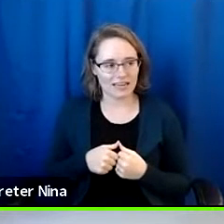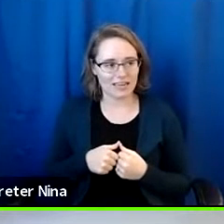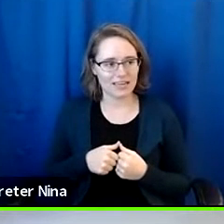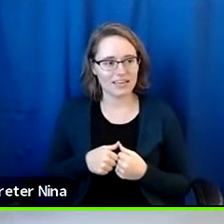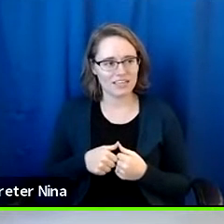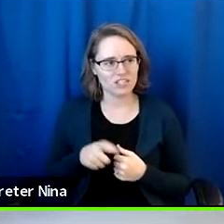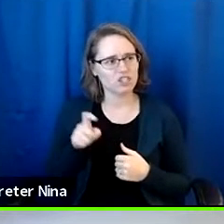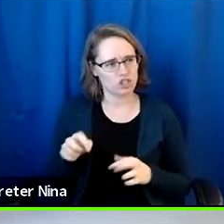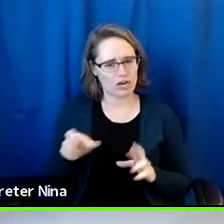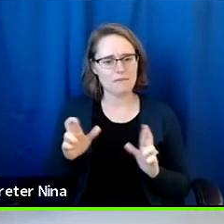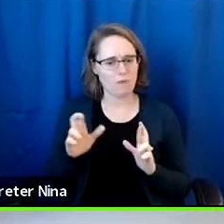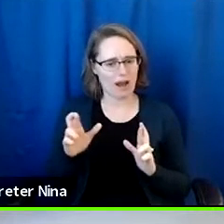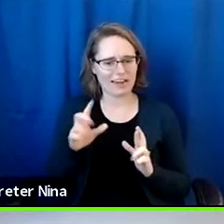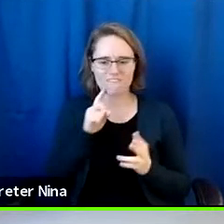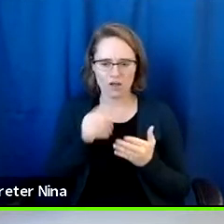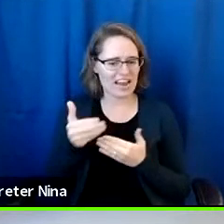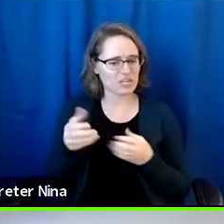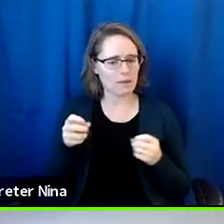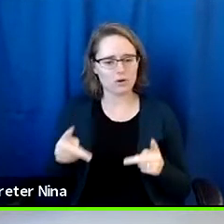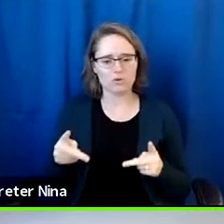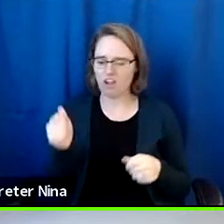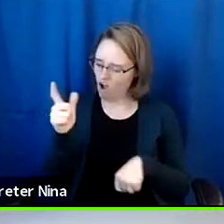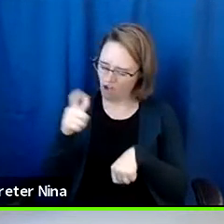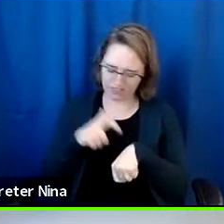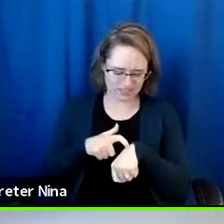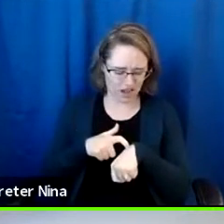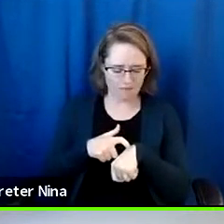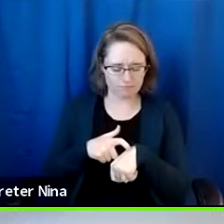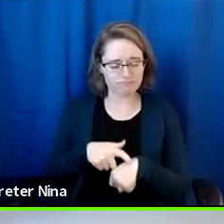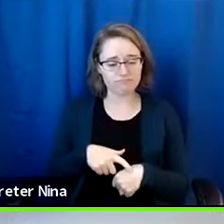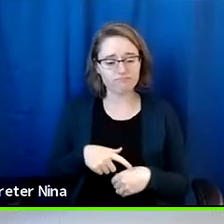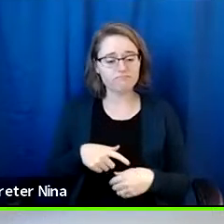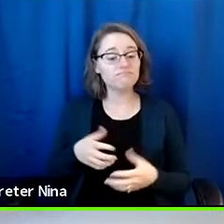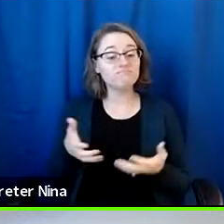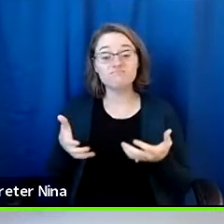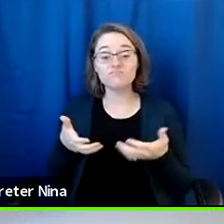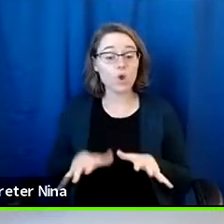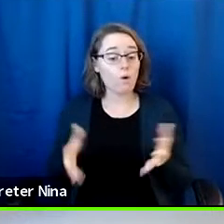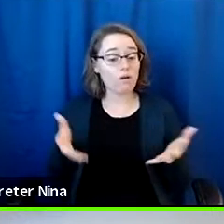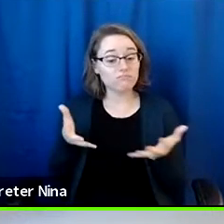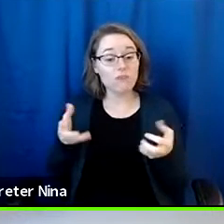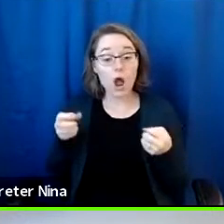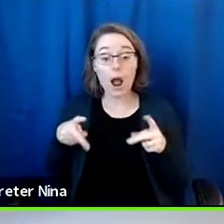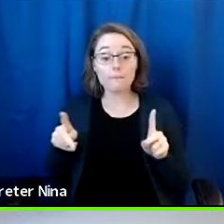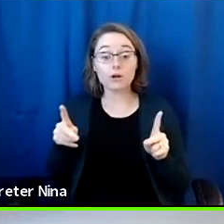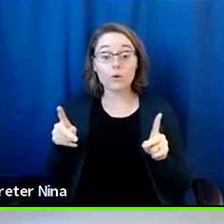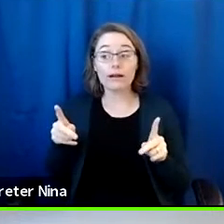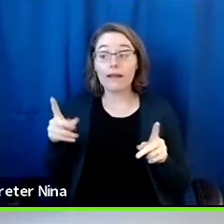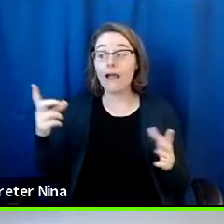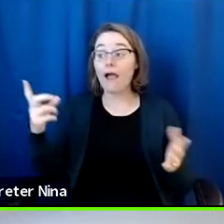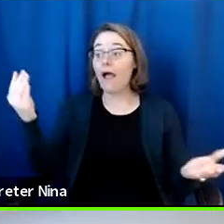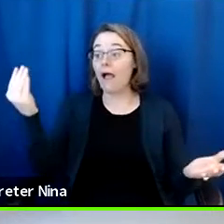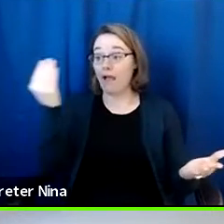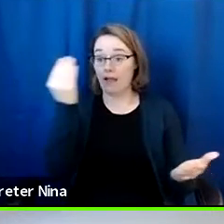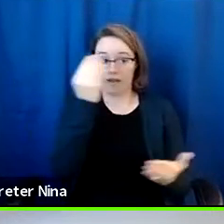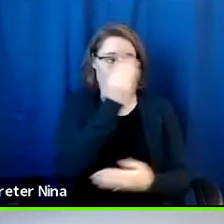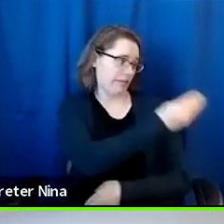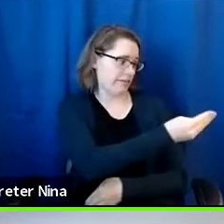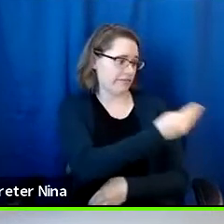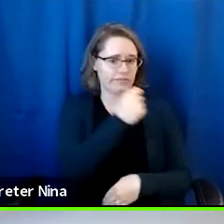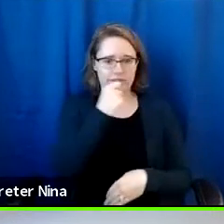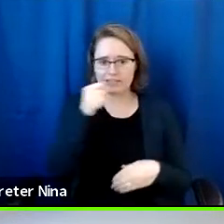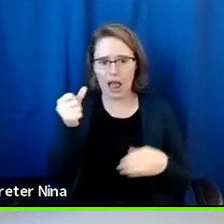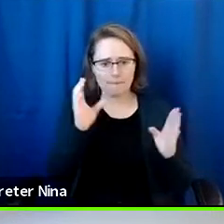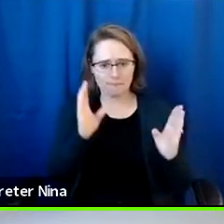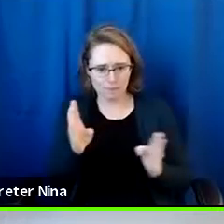be ready for the next opportunity. The last thing you want to happen is for an opportunity to come your way and you're not prepared, or